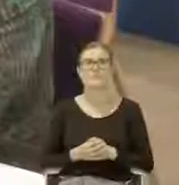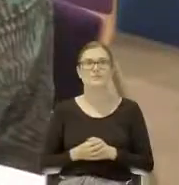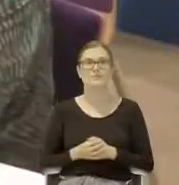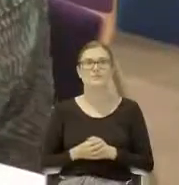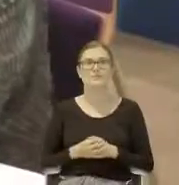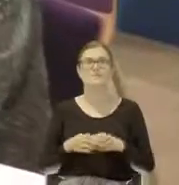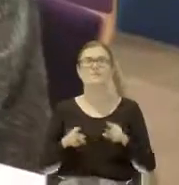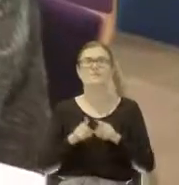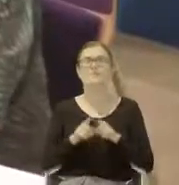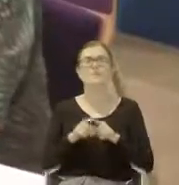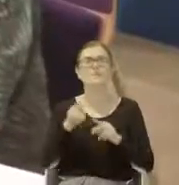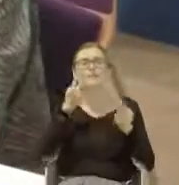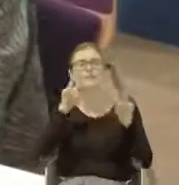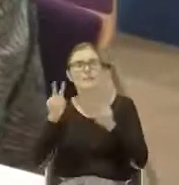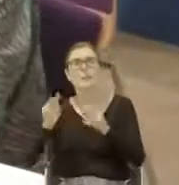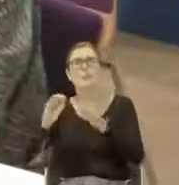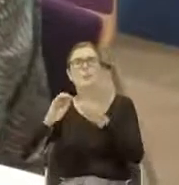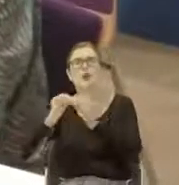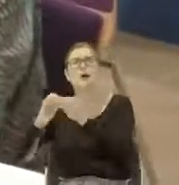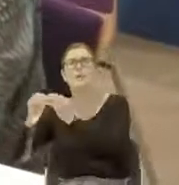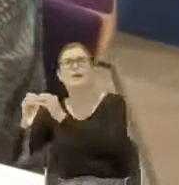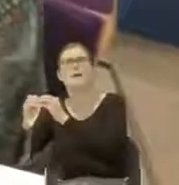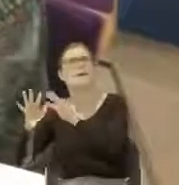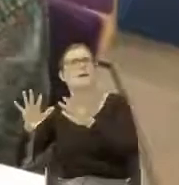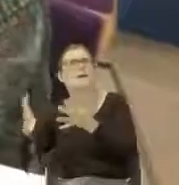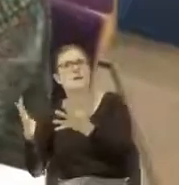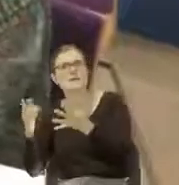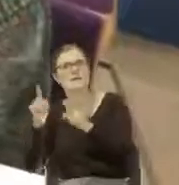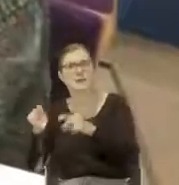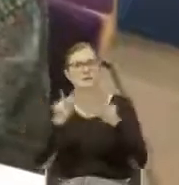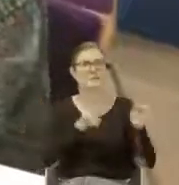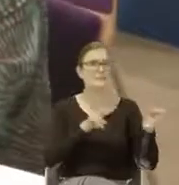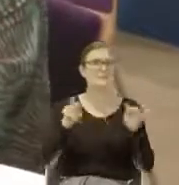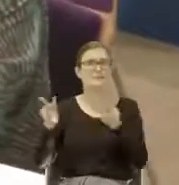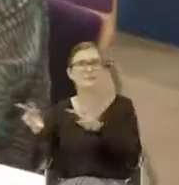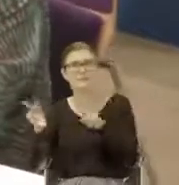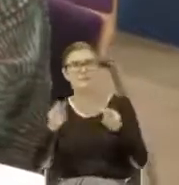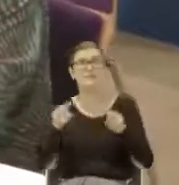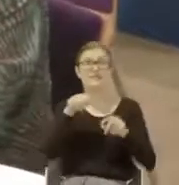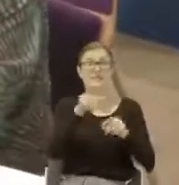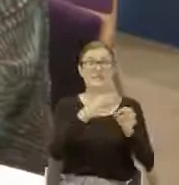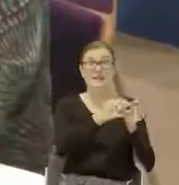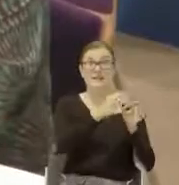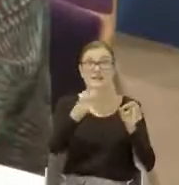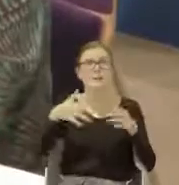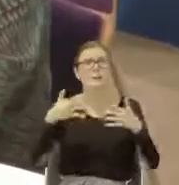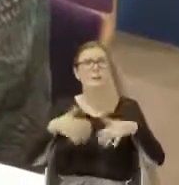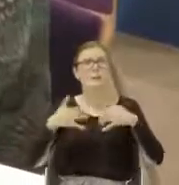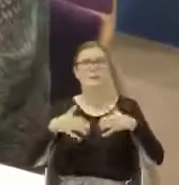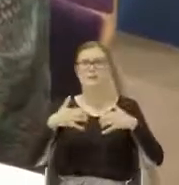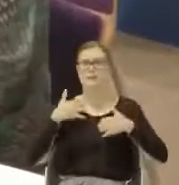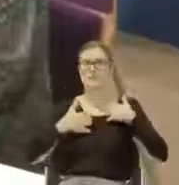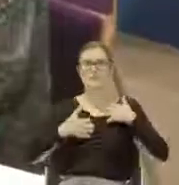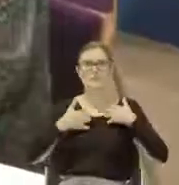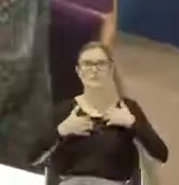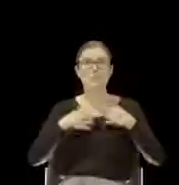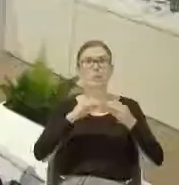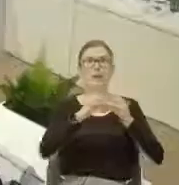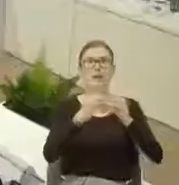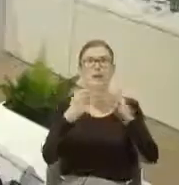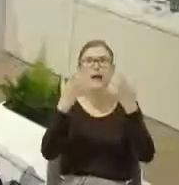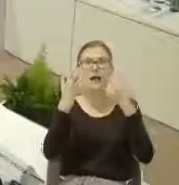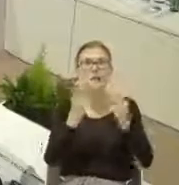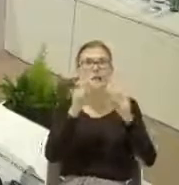of crisis, similar to Mayor Klang responding about the flooding. I'd like to invite Jeannie Birch to